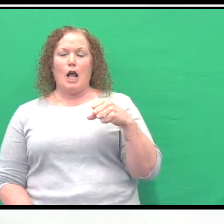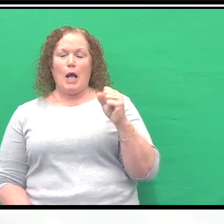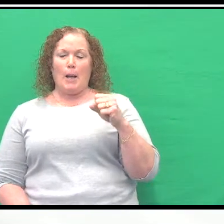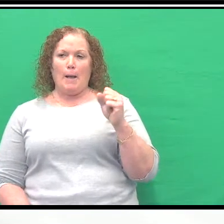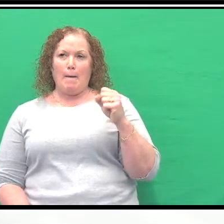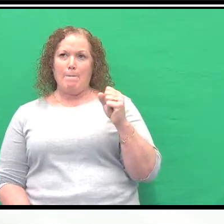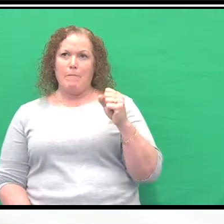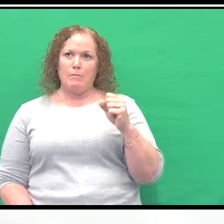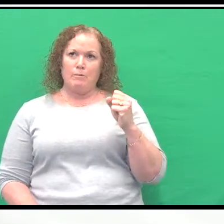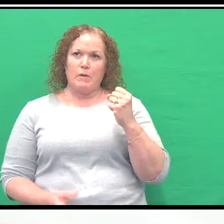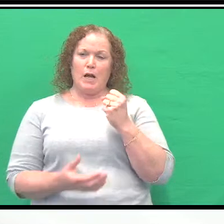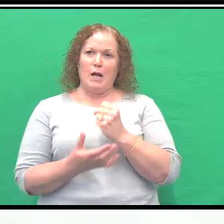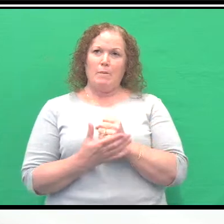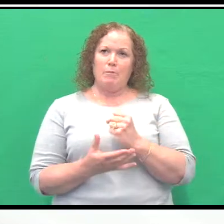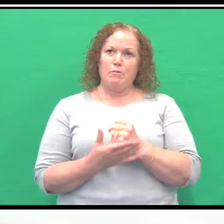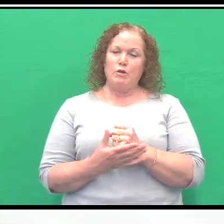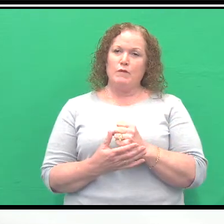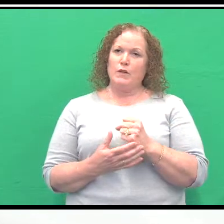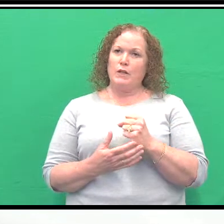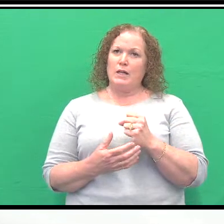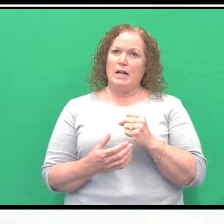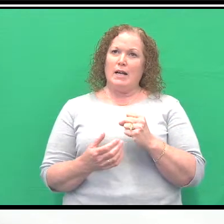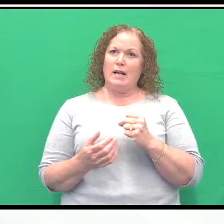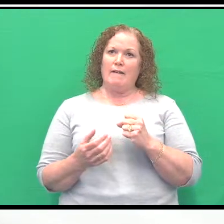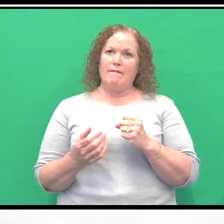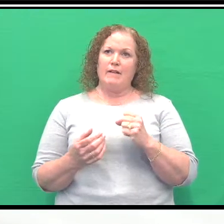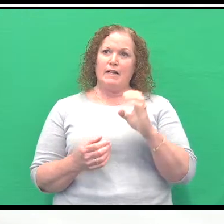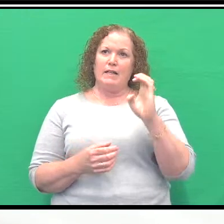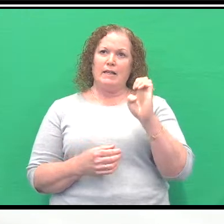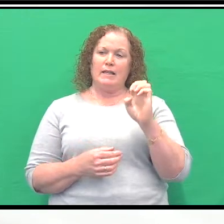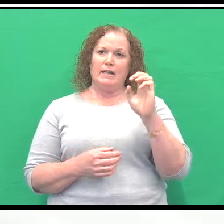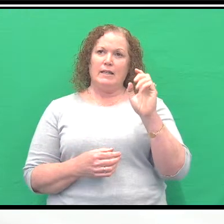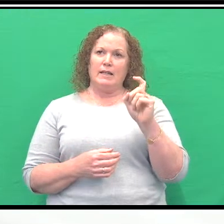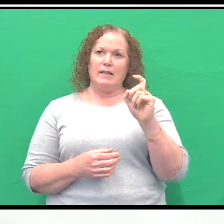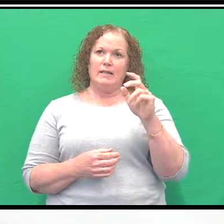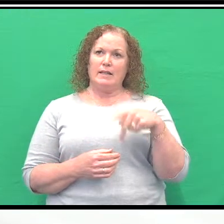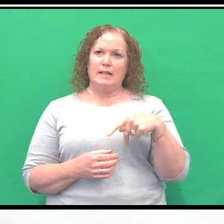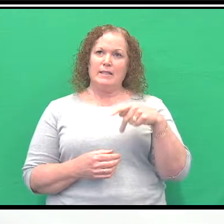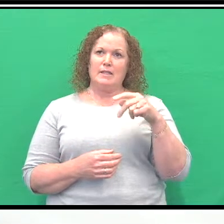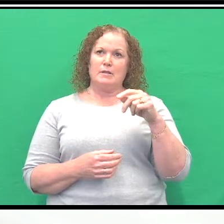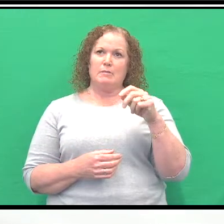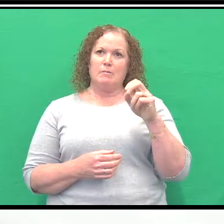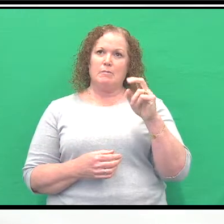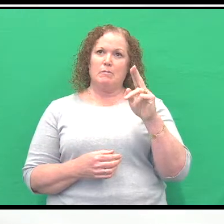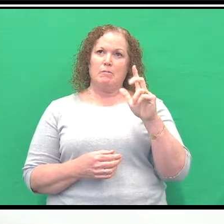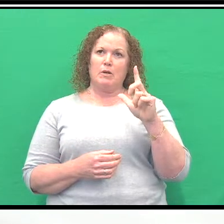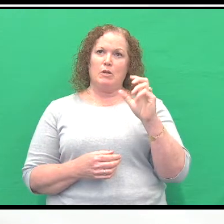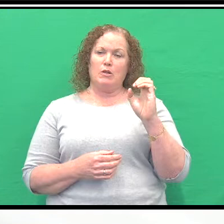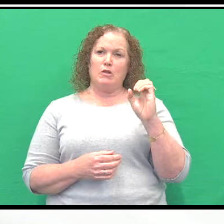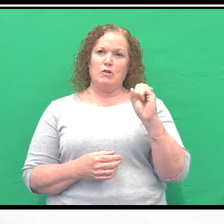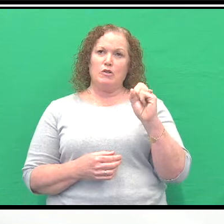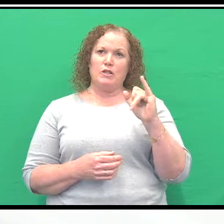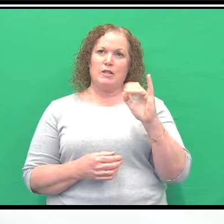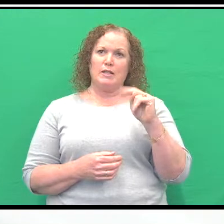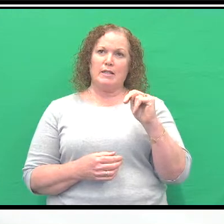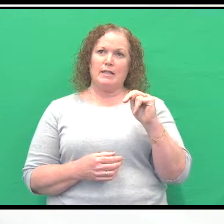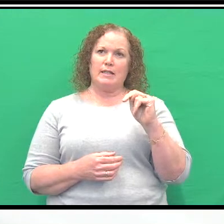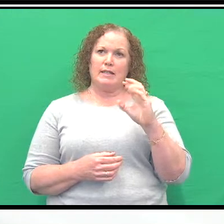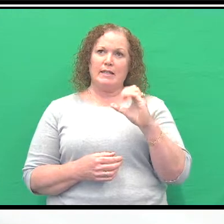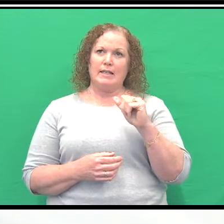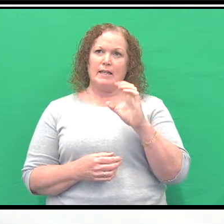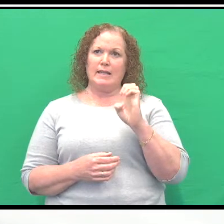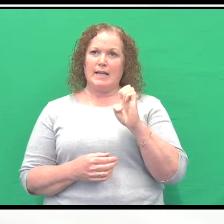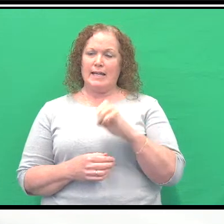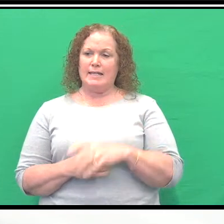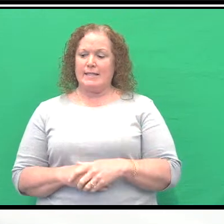2021/2022-27, recommendation and findings of fact and conclusion of law, OE 11. Could we get a